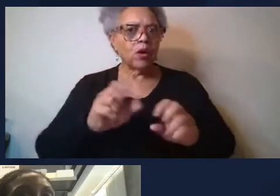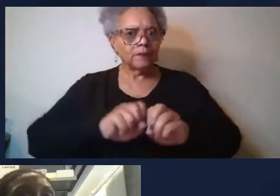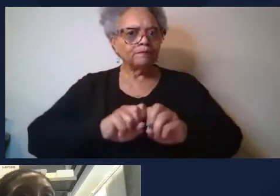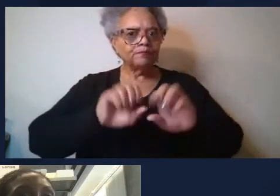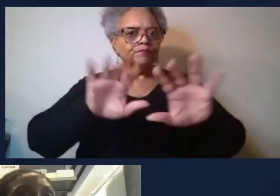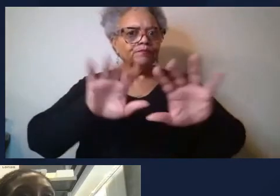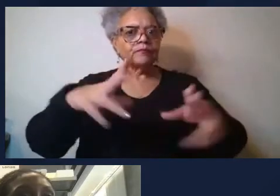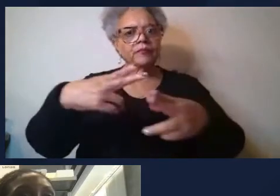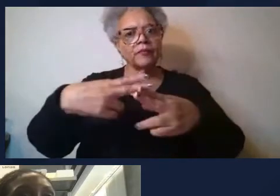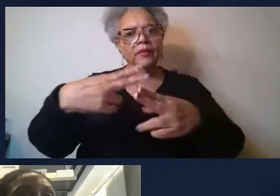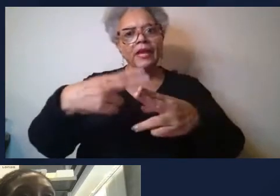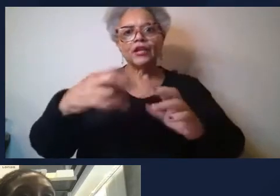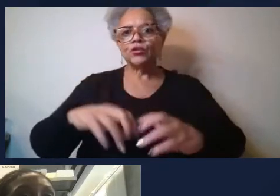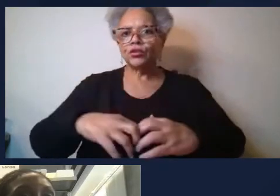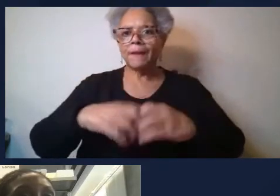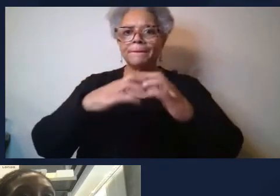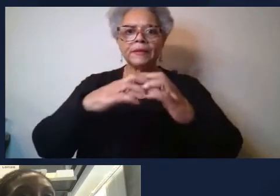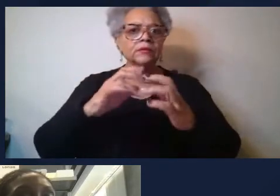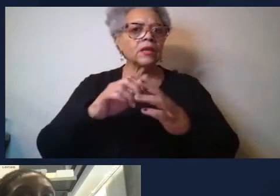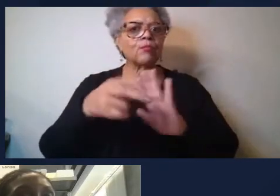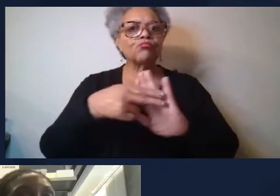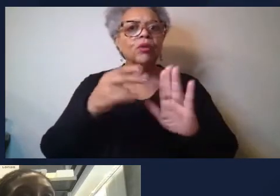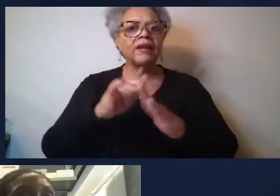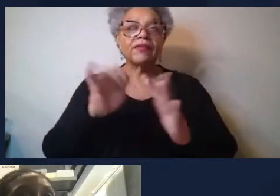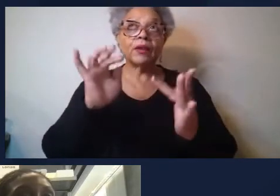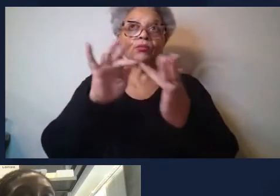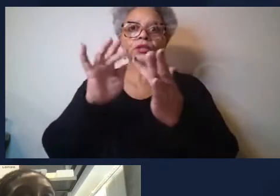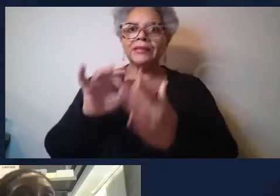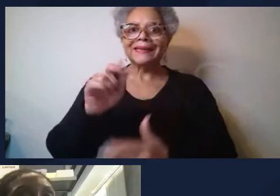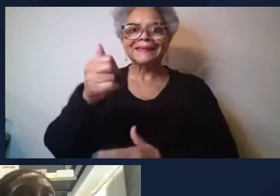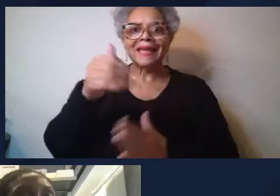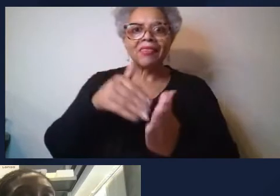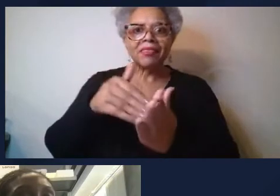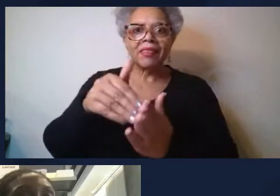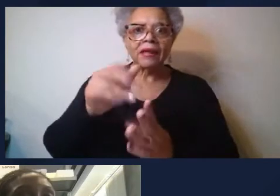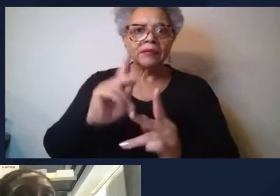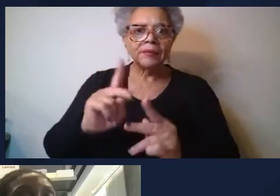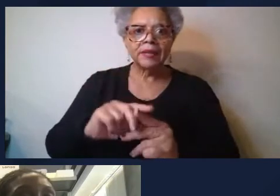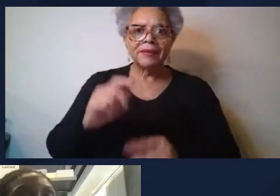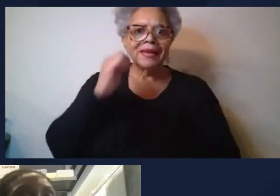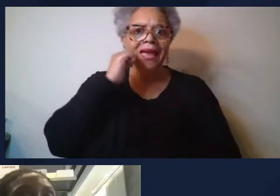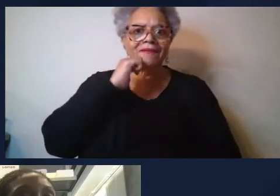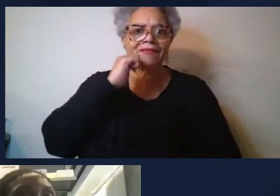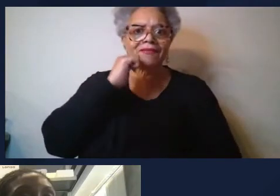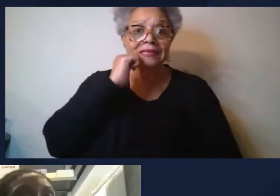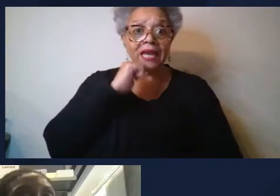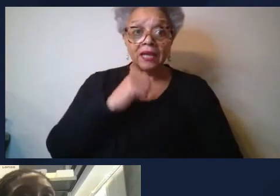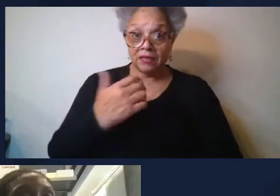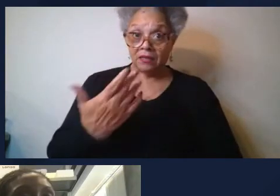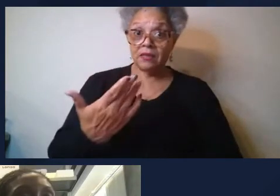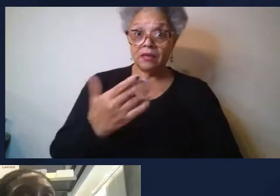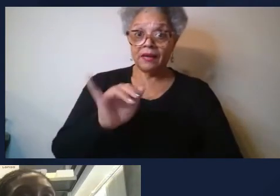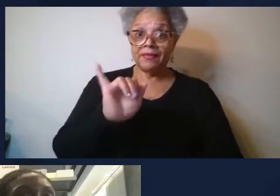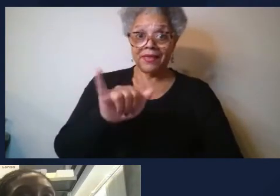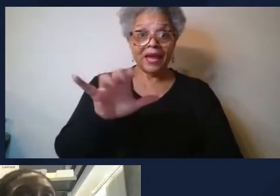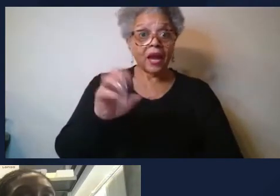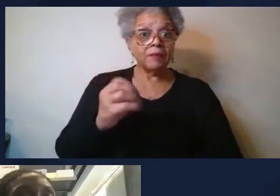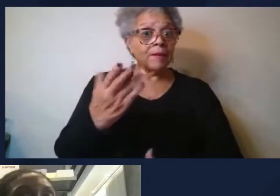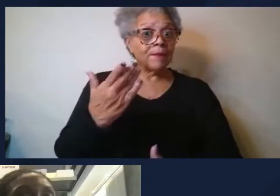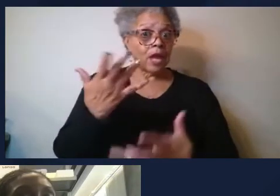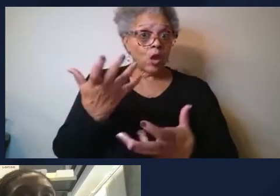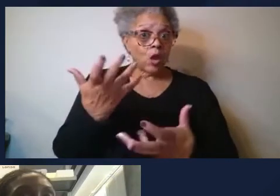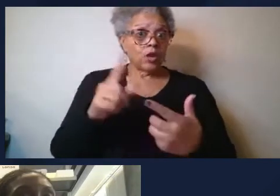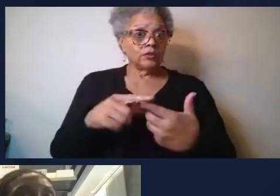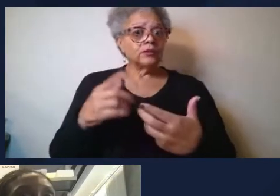and you start building a brand that reaches 10,000 people every single day. This company may want to